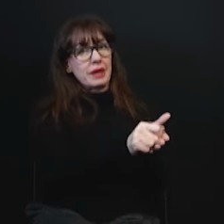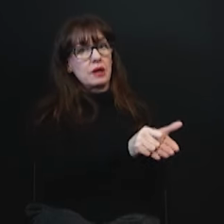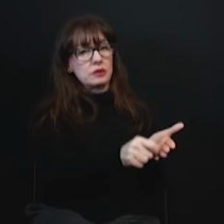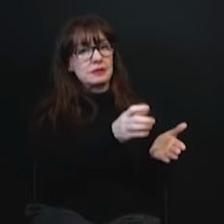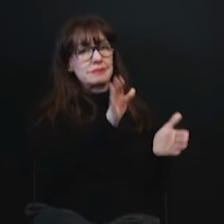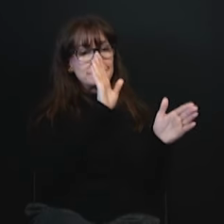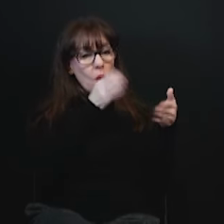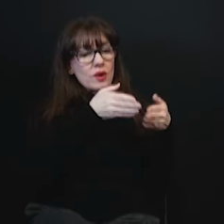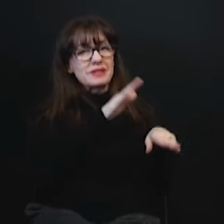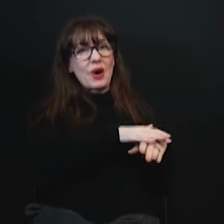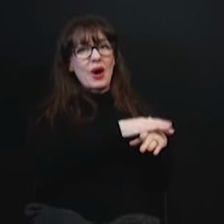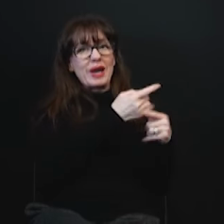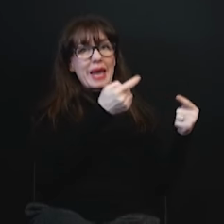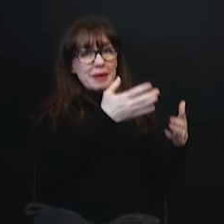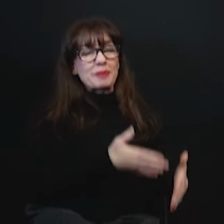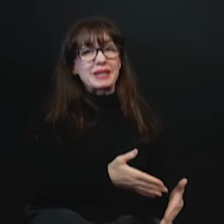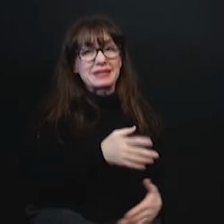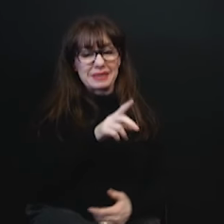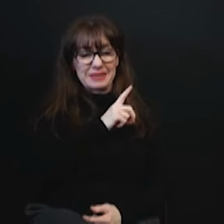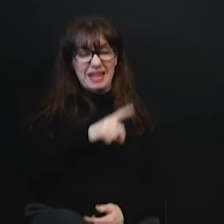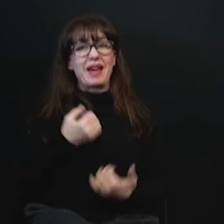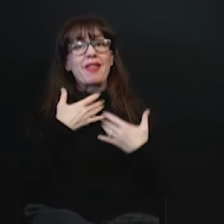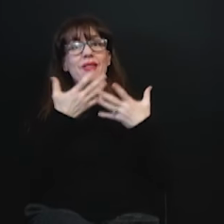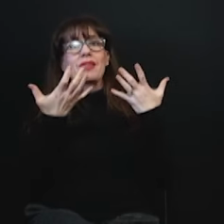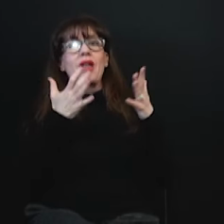enemies. David had a lot of people problems.